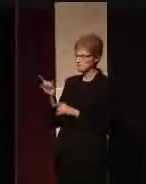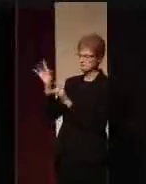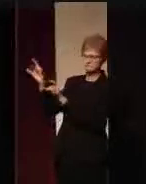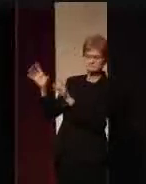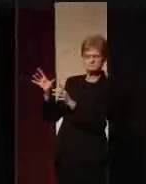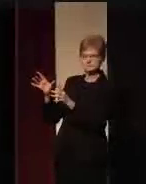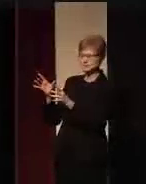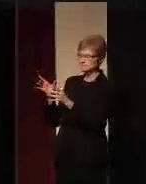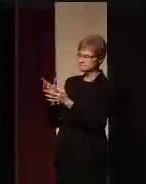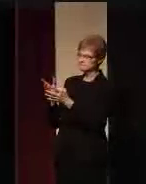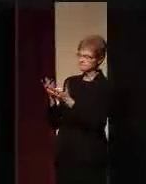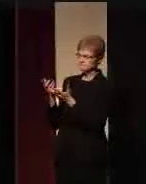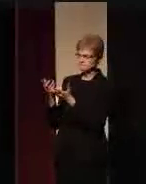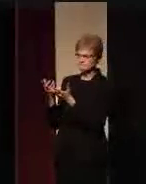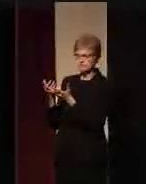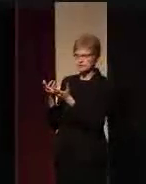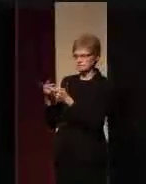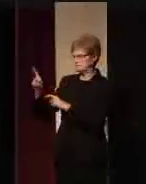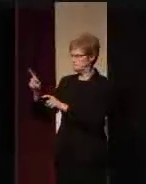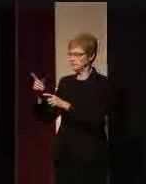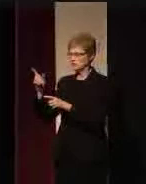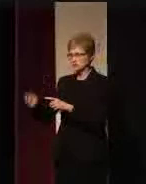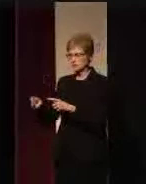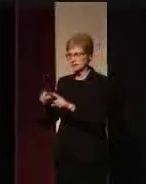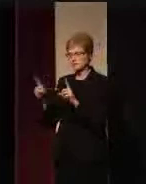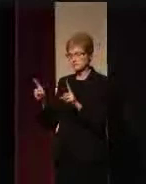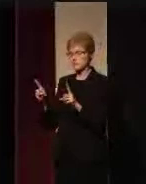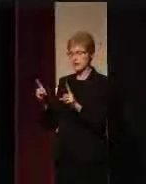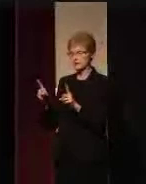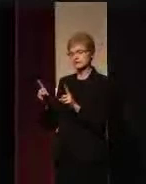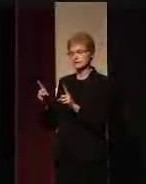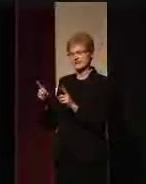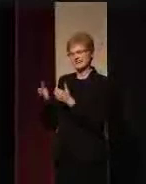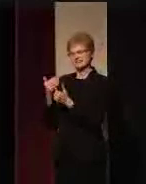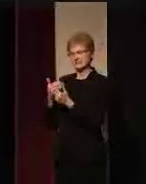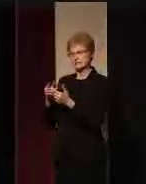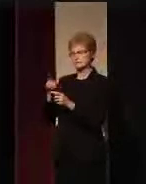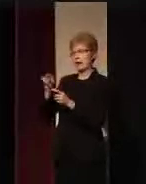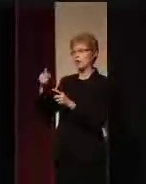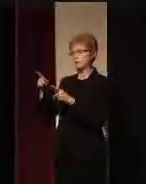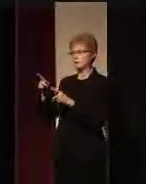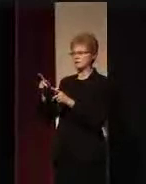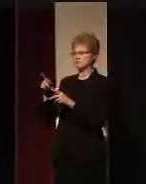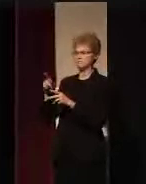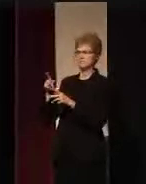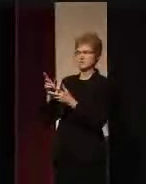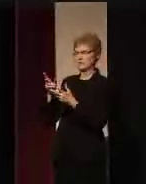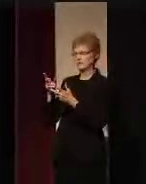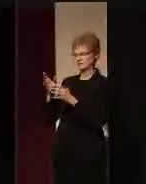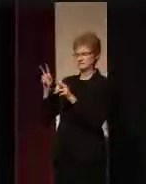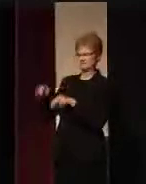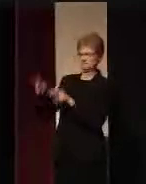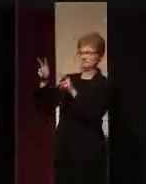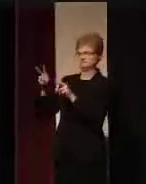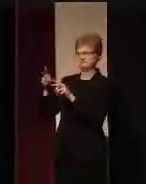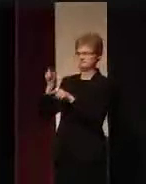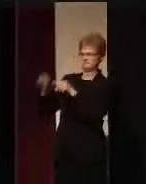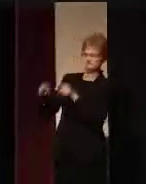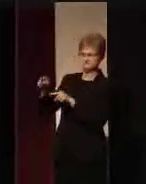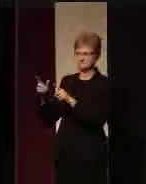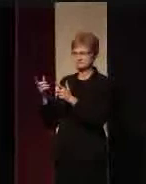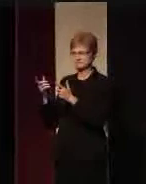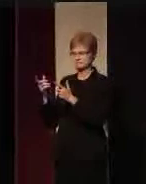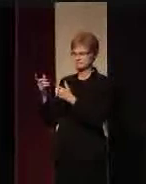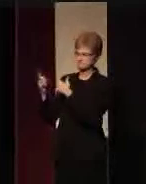But it is much harder to look in the mirror at what our own part of this is and what we can do to be part of the solution.